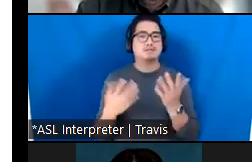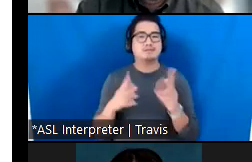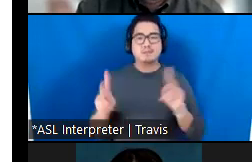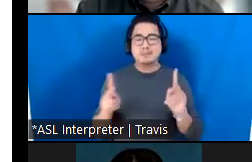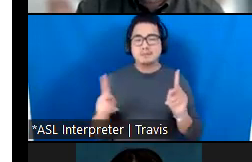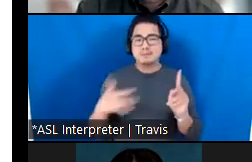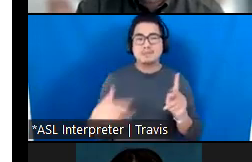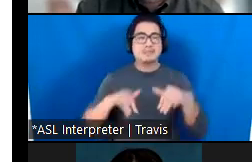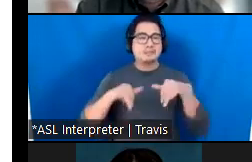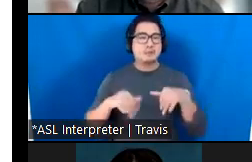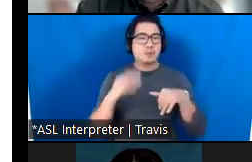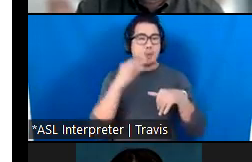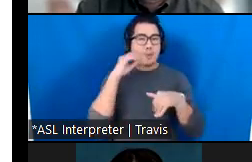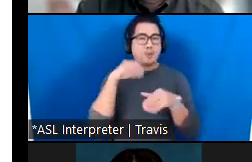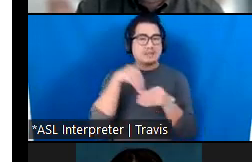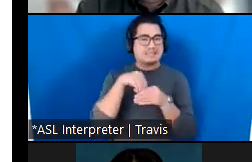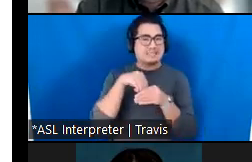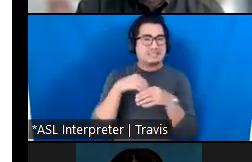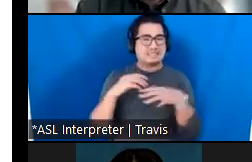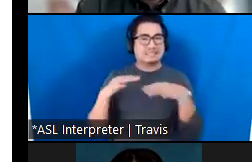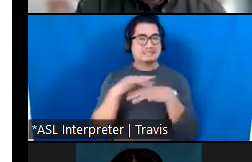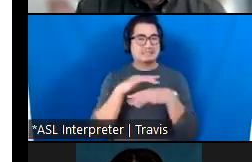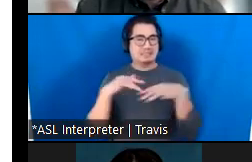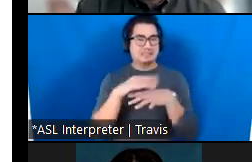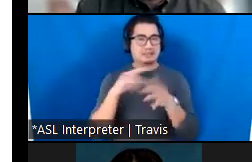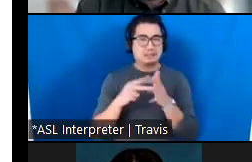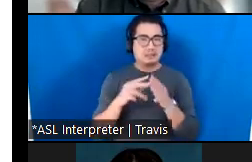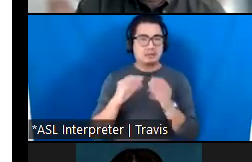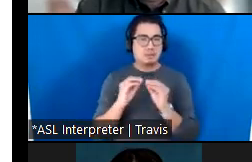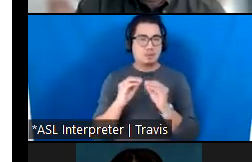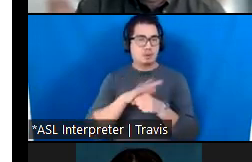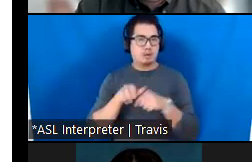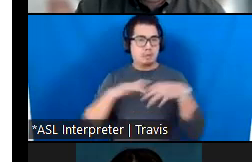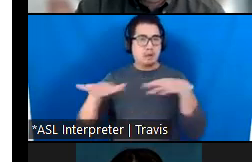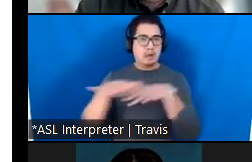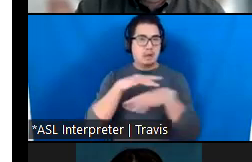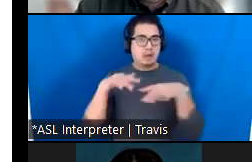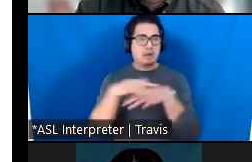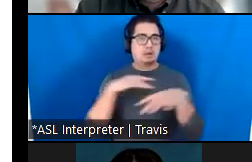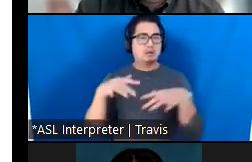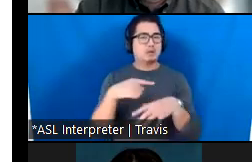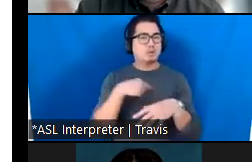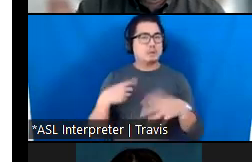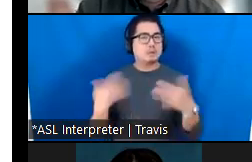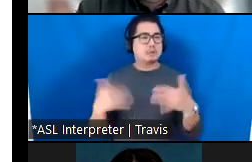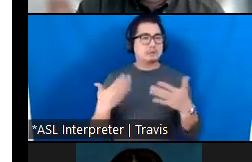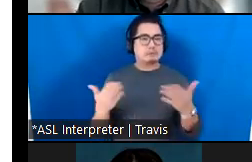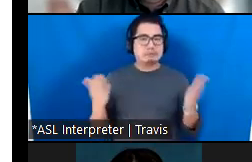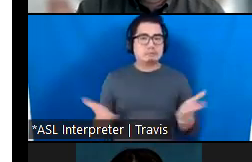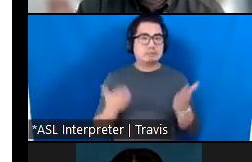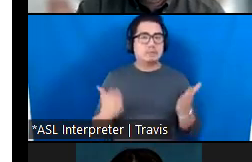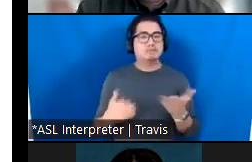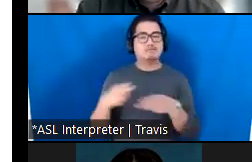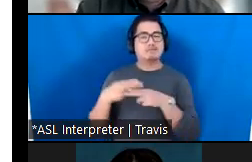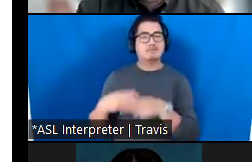temperatures come. So we are still pushing what we called, you know, the layered approaches,